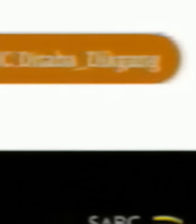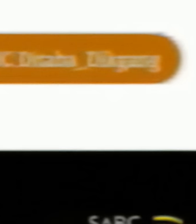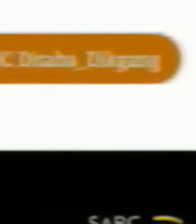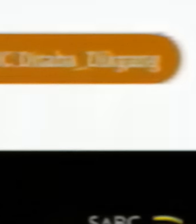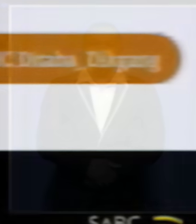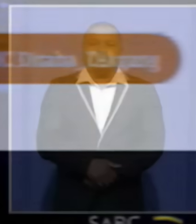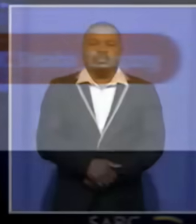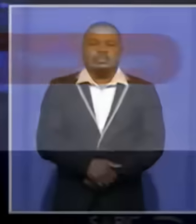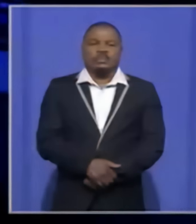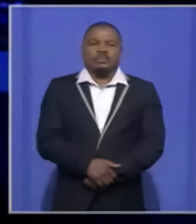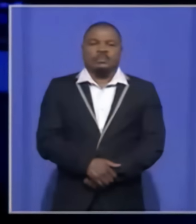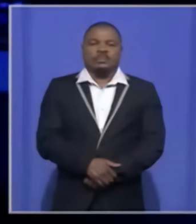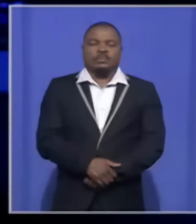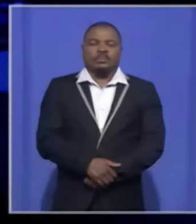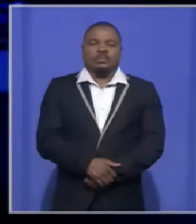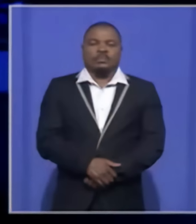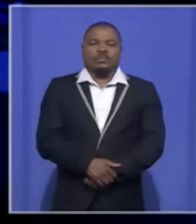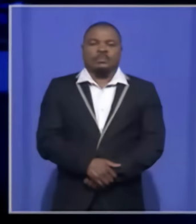dikgang.